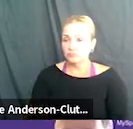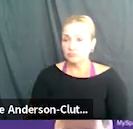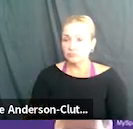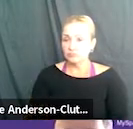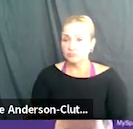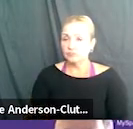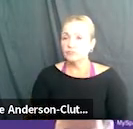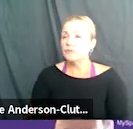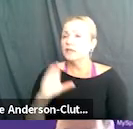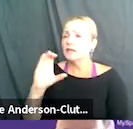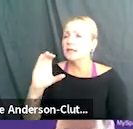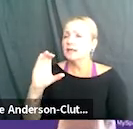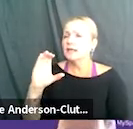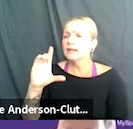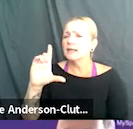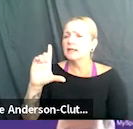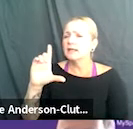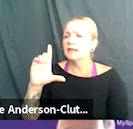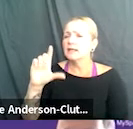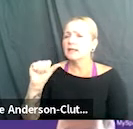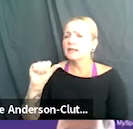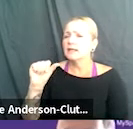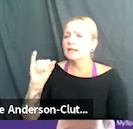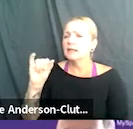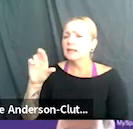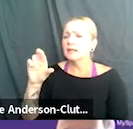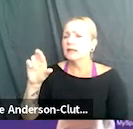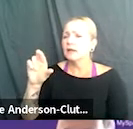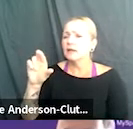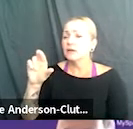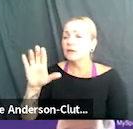Claire, your hand is still up, but is that from before?